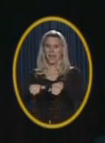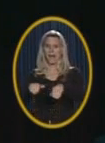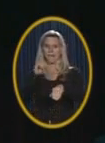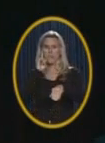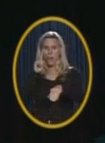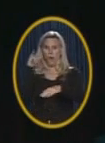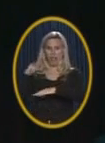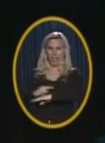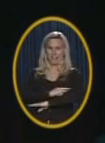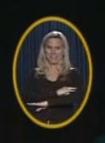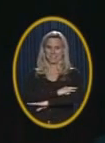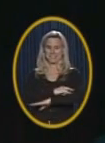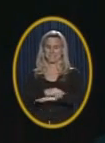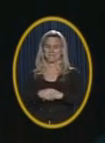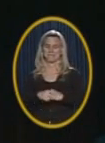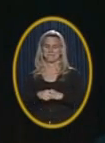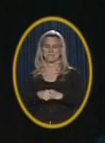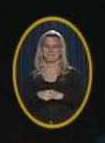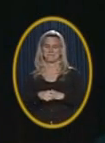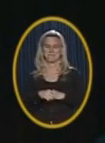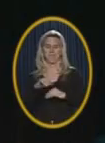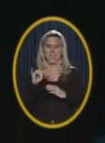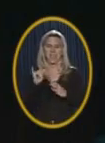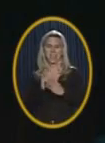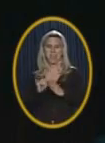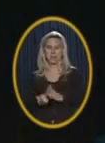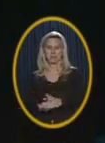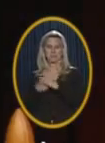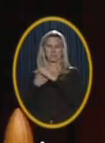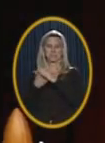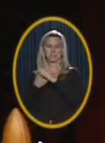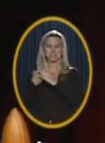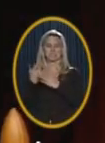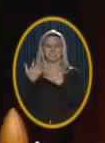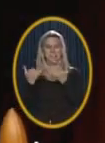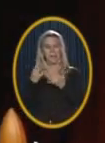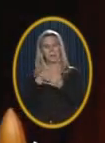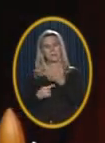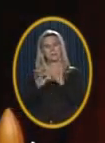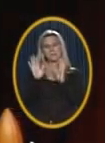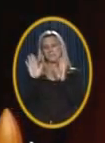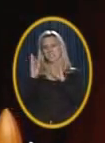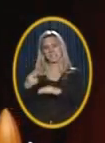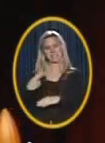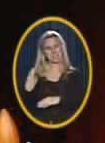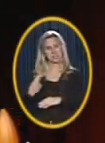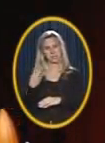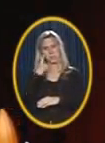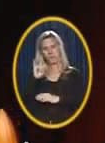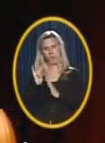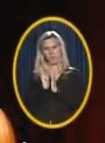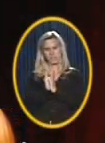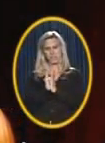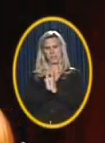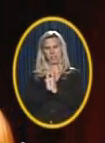just in case. But that was a kickoff of what's been a fantastic history for the shuttle.